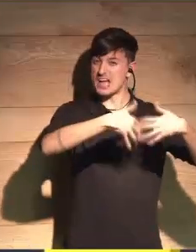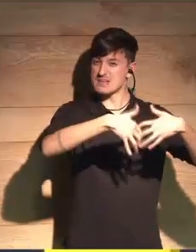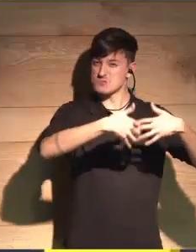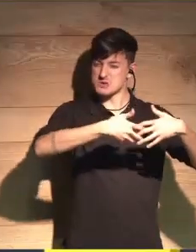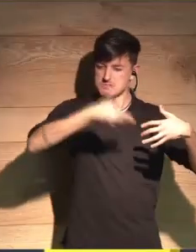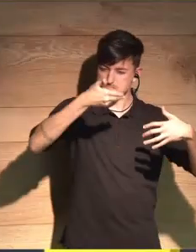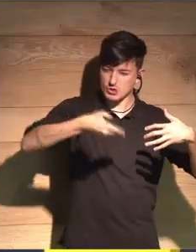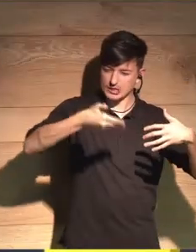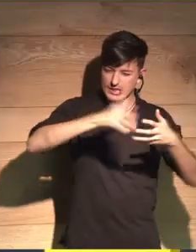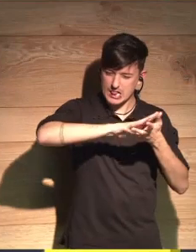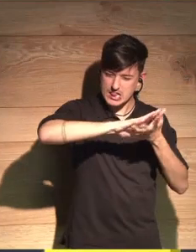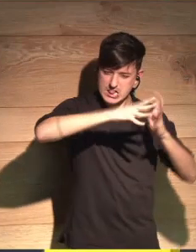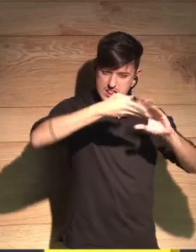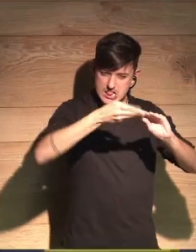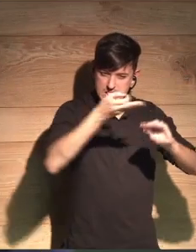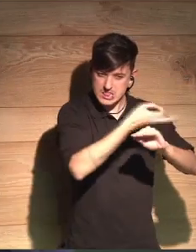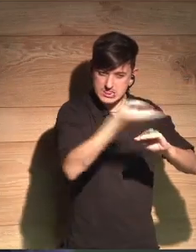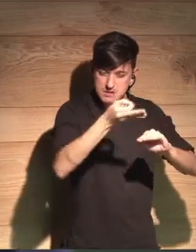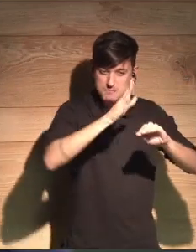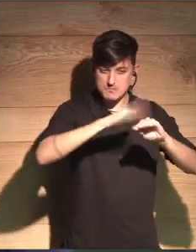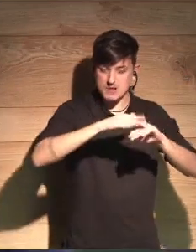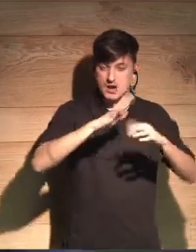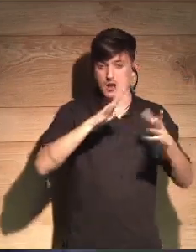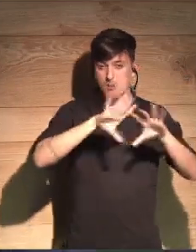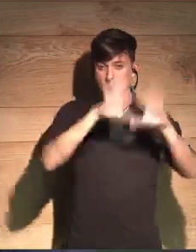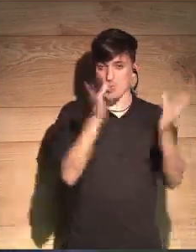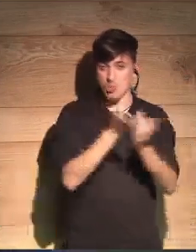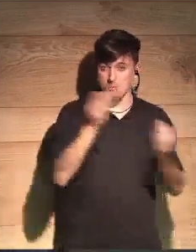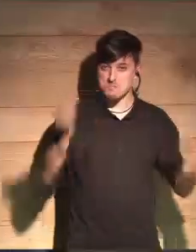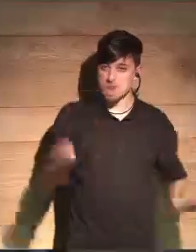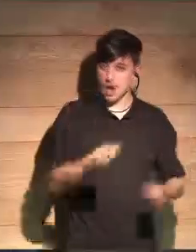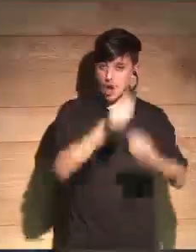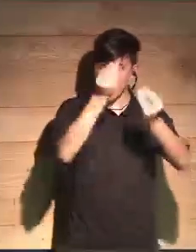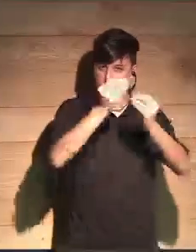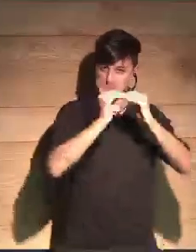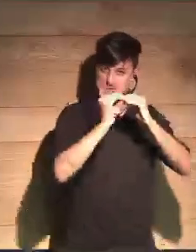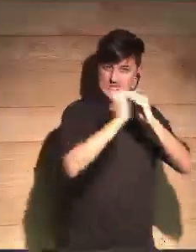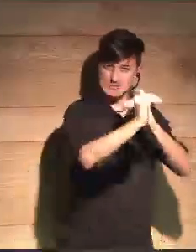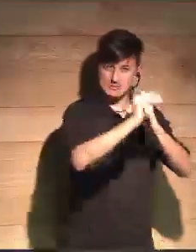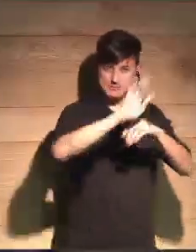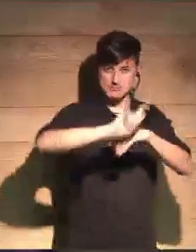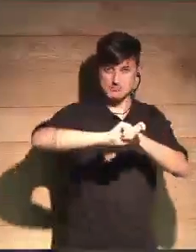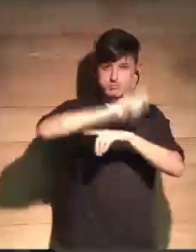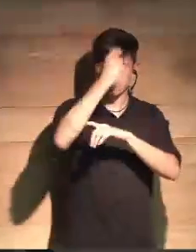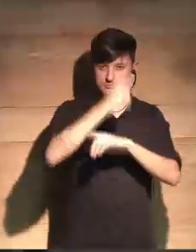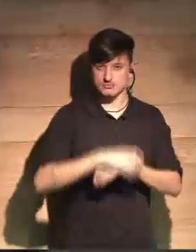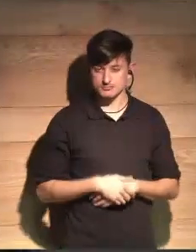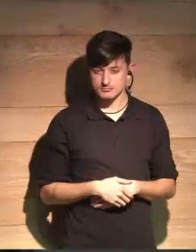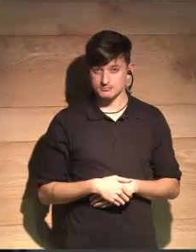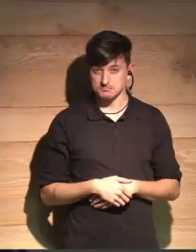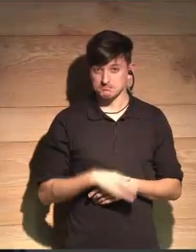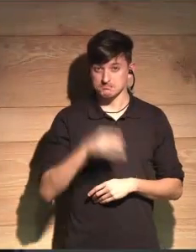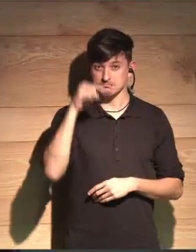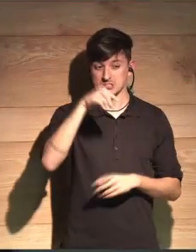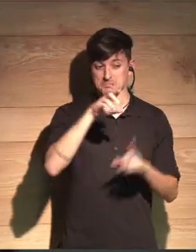most relevant and appropriate mechanisms to achieve a more balanced and